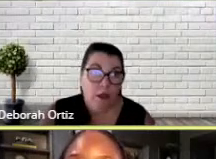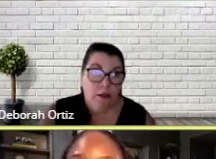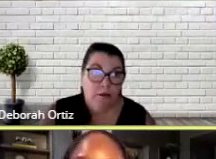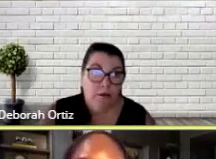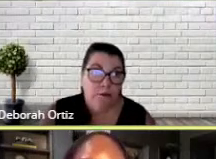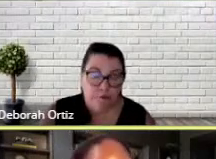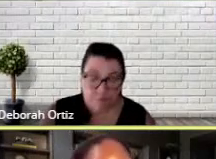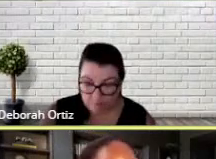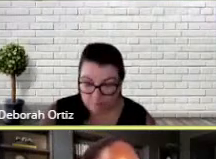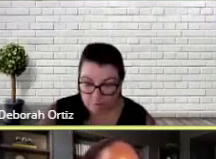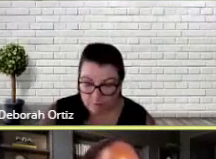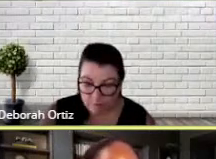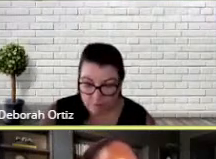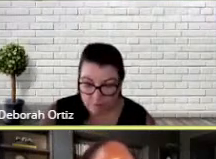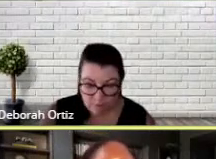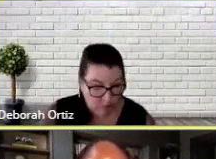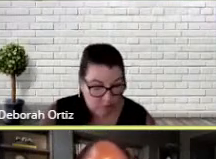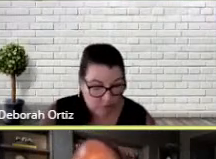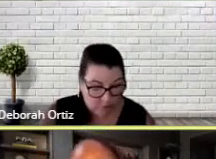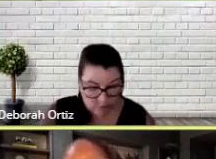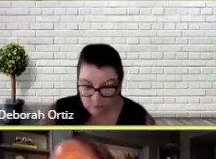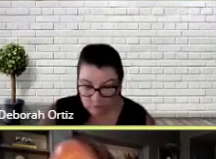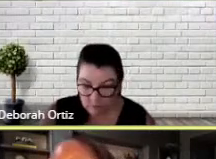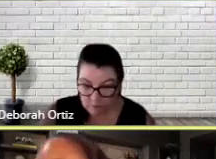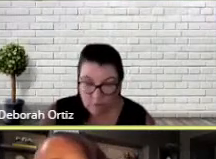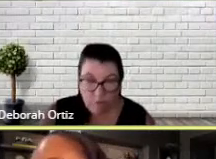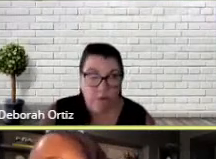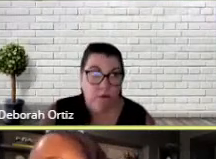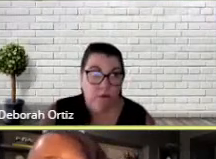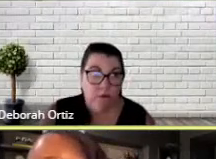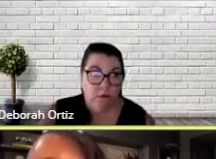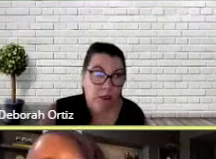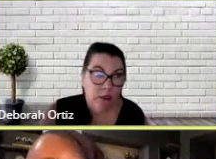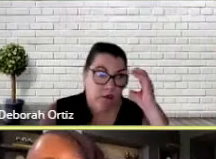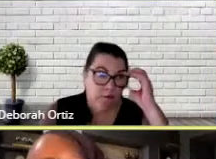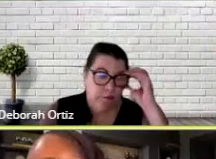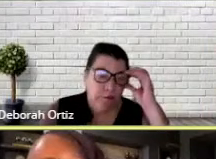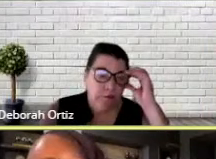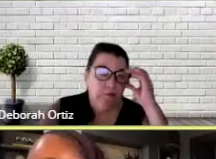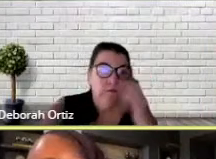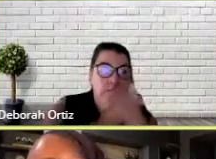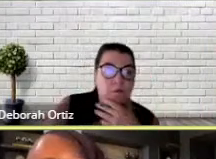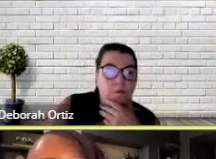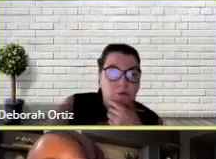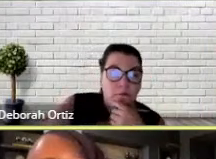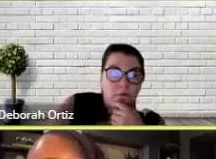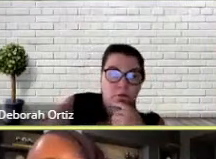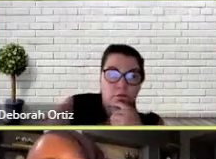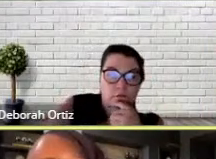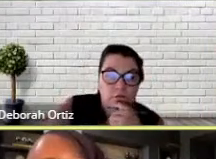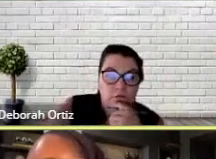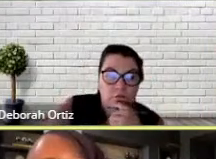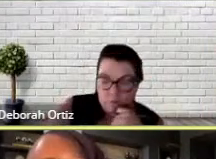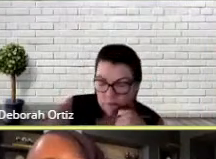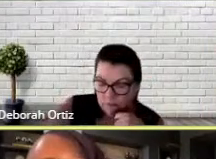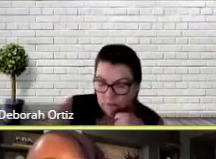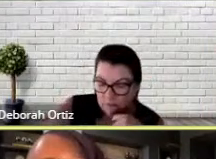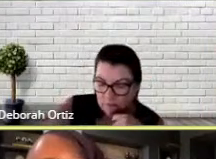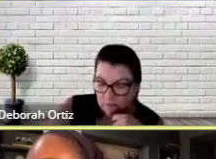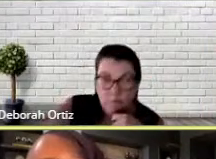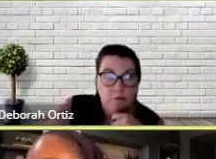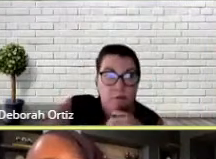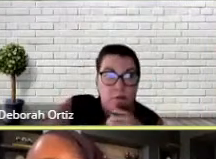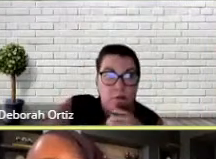a bad reaction to a vaccine. I made that decision. I deserve to have that decision. This is my choice. It's not the